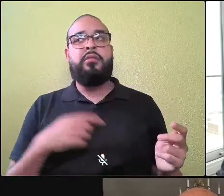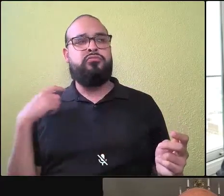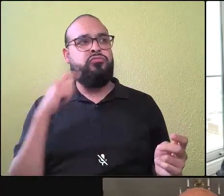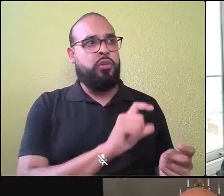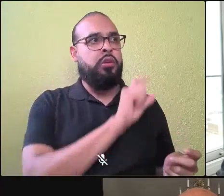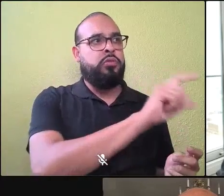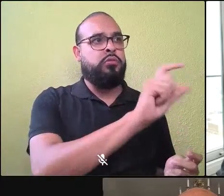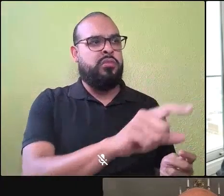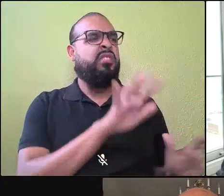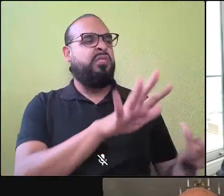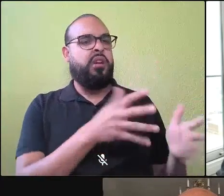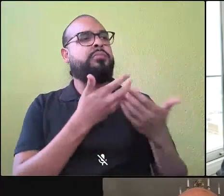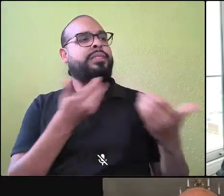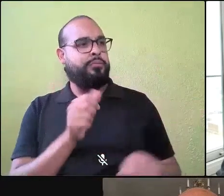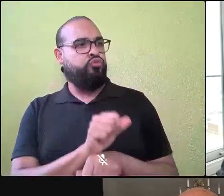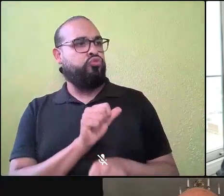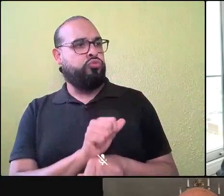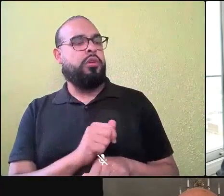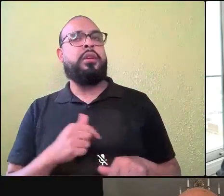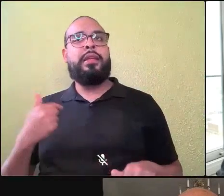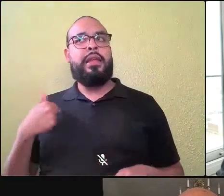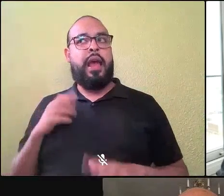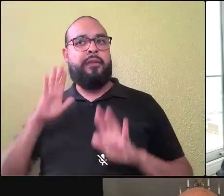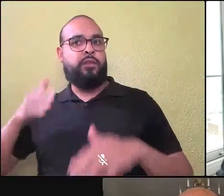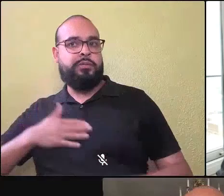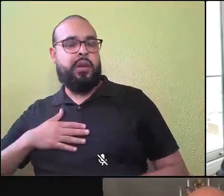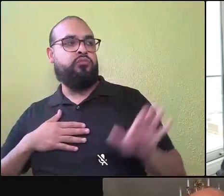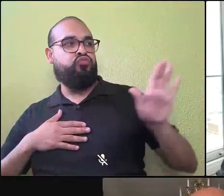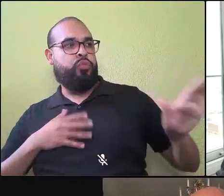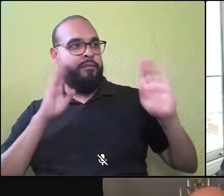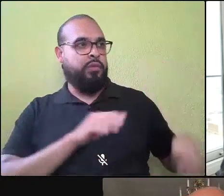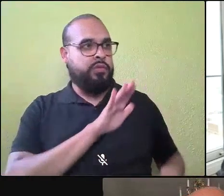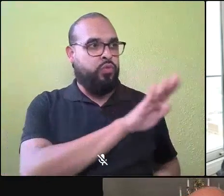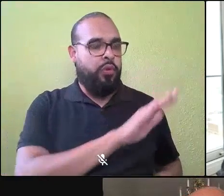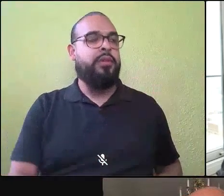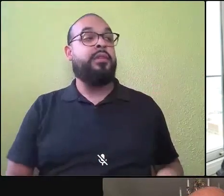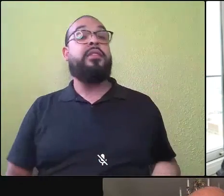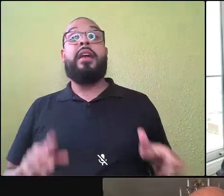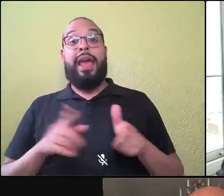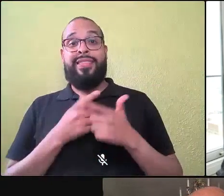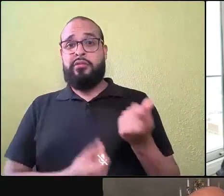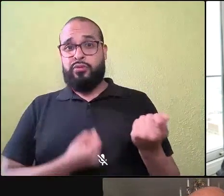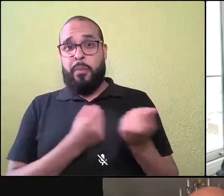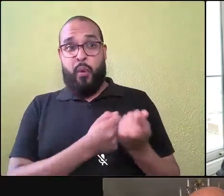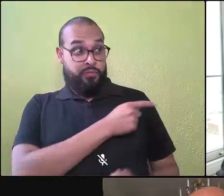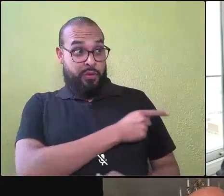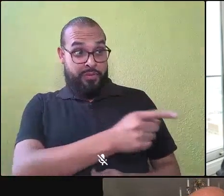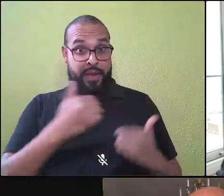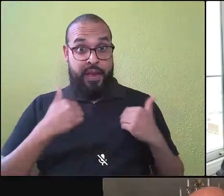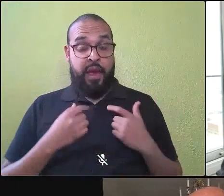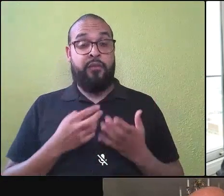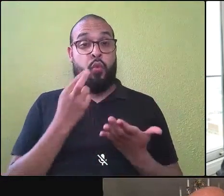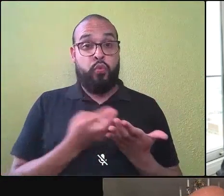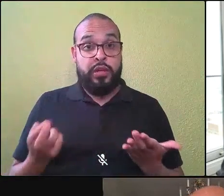about sort of me and like the immediate people that lead the work. And then how do I then ensure that those people have the space, the opportunity, the resources to